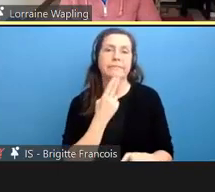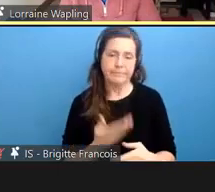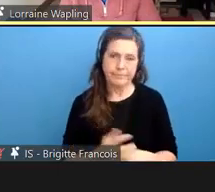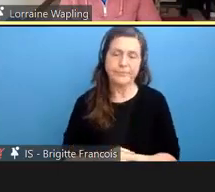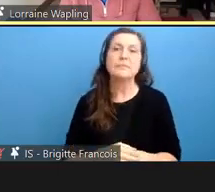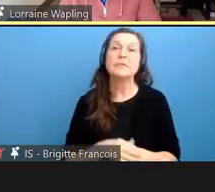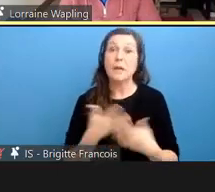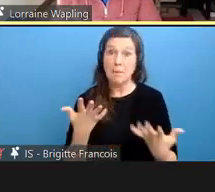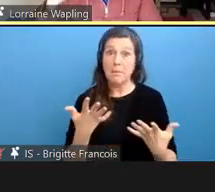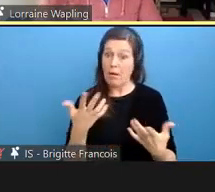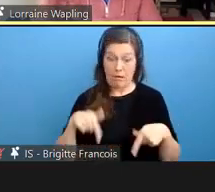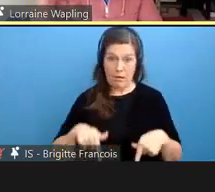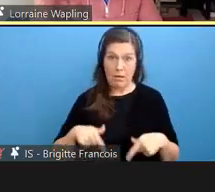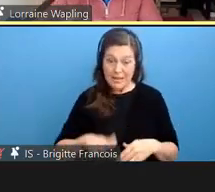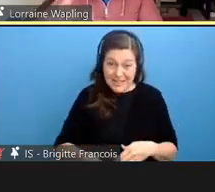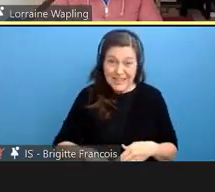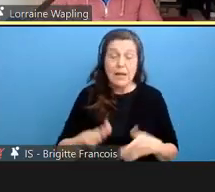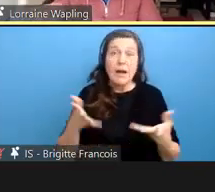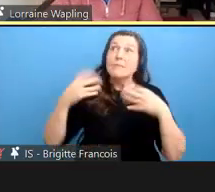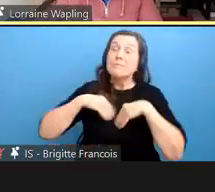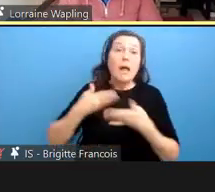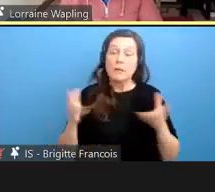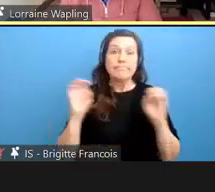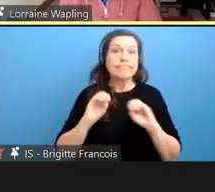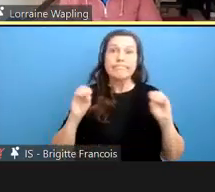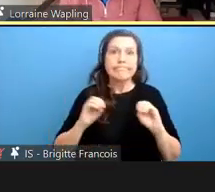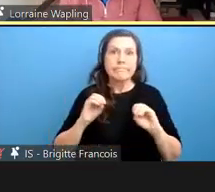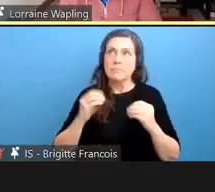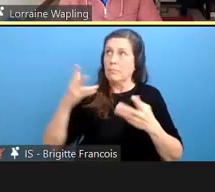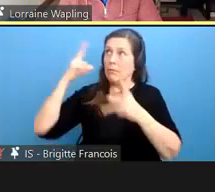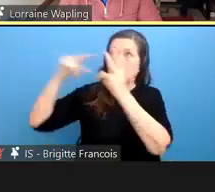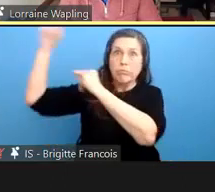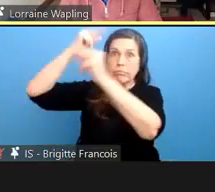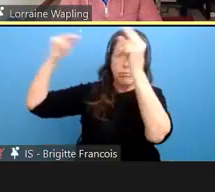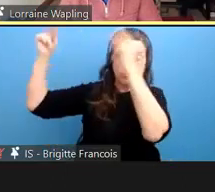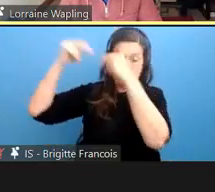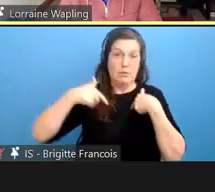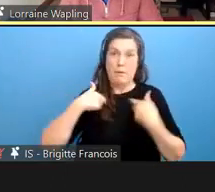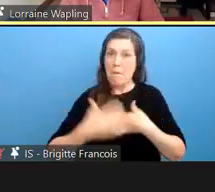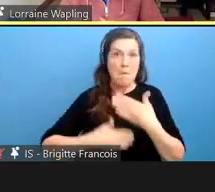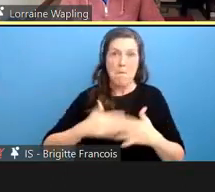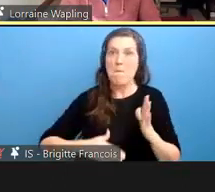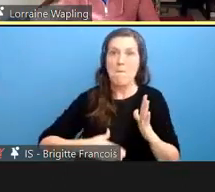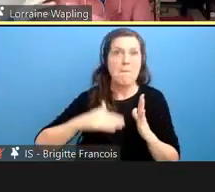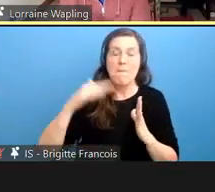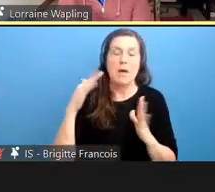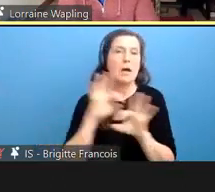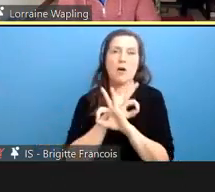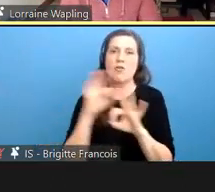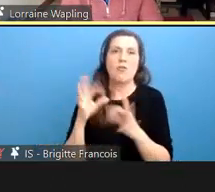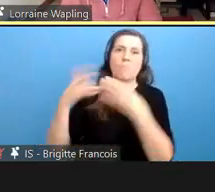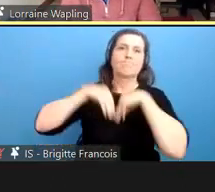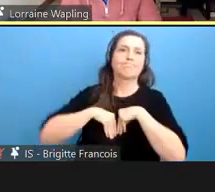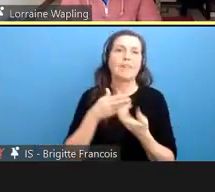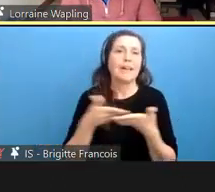will have been missed because there hasn't been any sort of formal diagnosis or support. So alongside